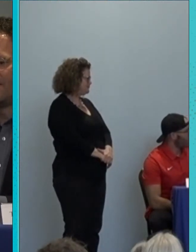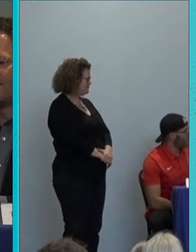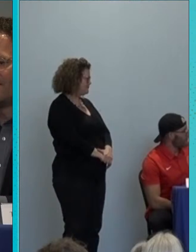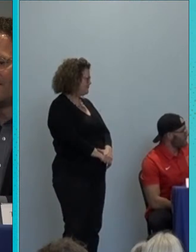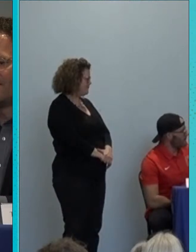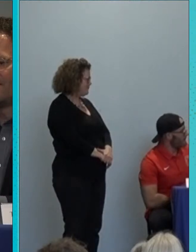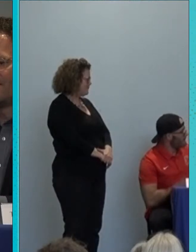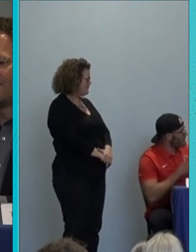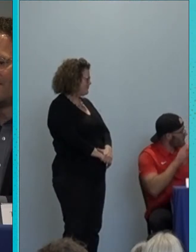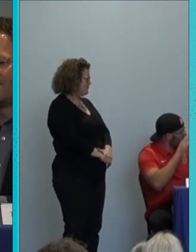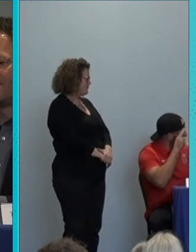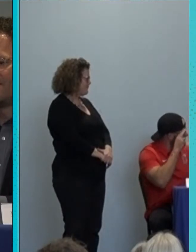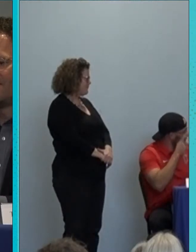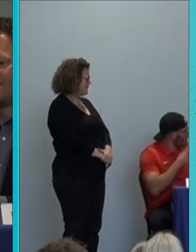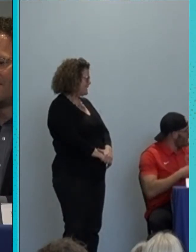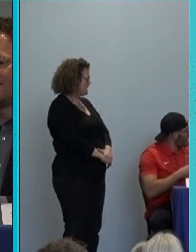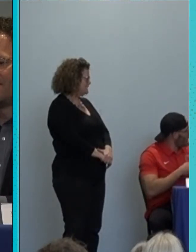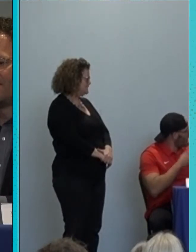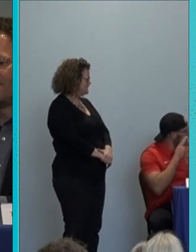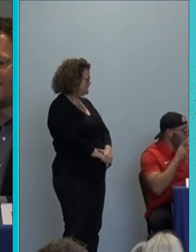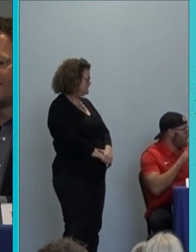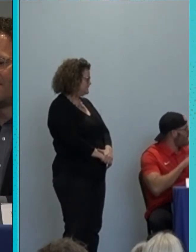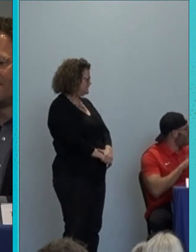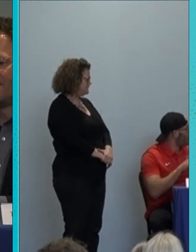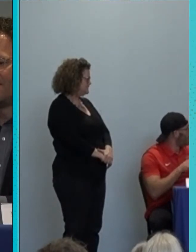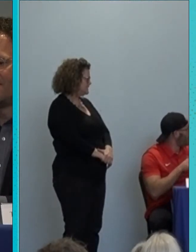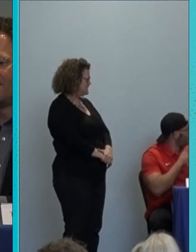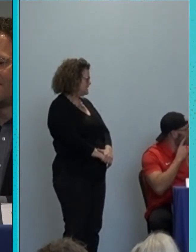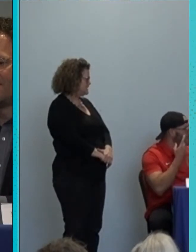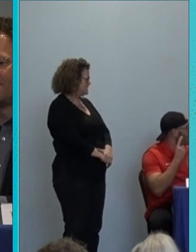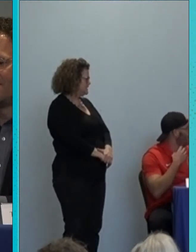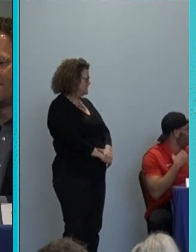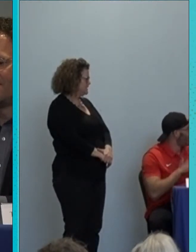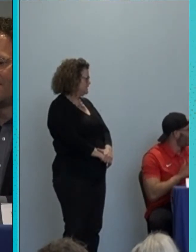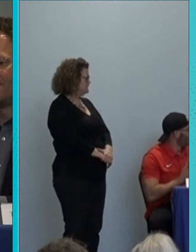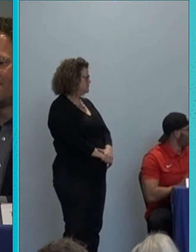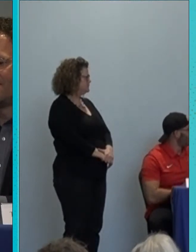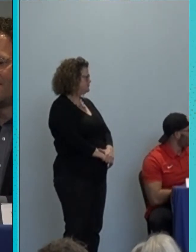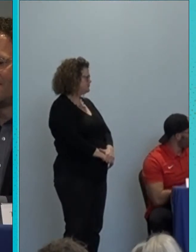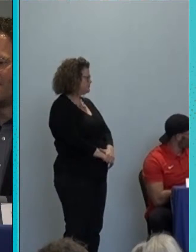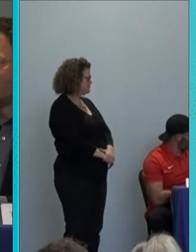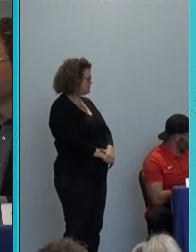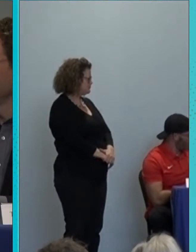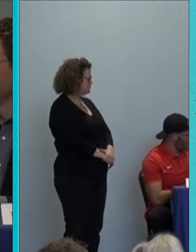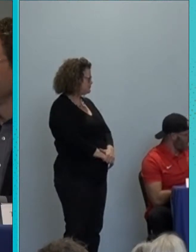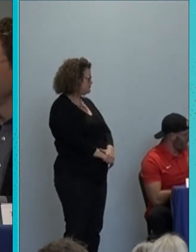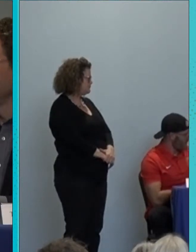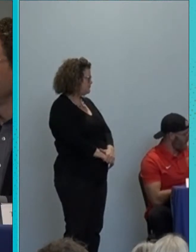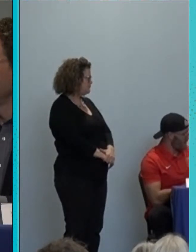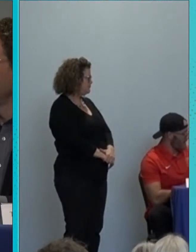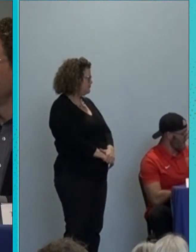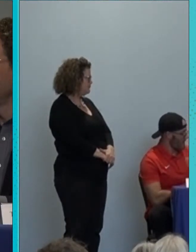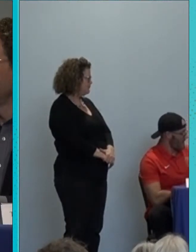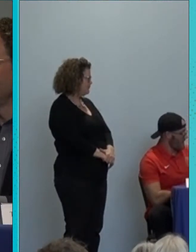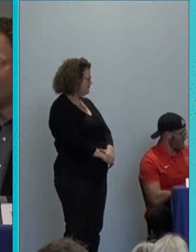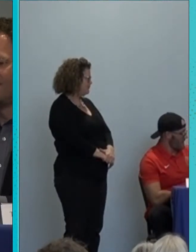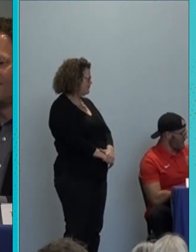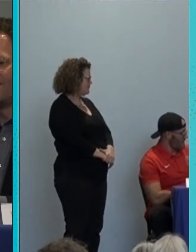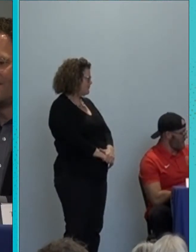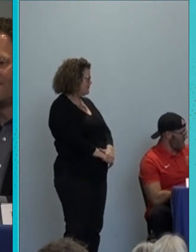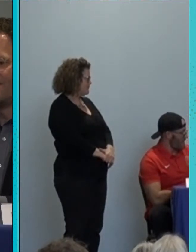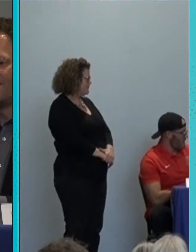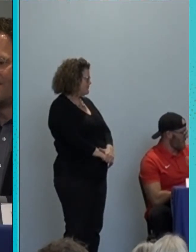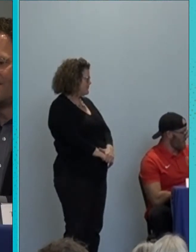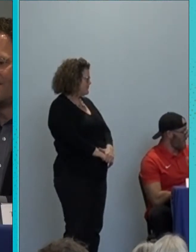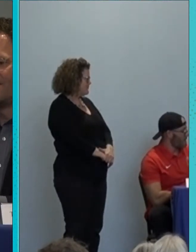I didn't really stay in one position. And then when I was in high